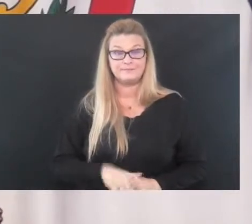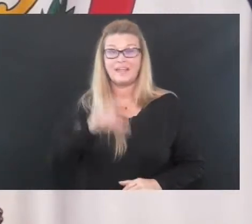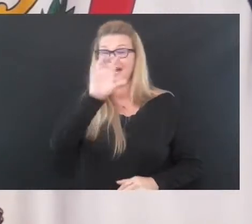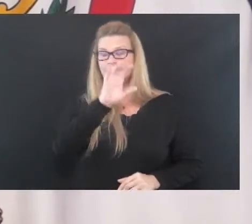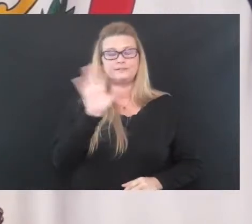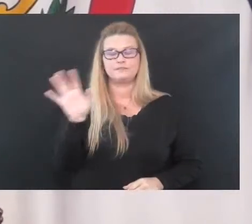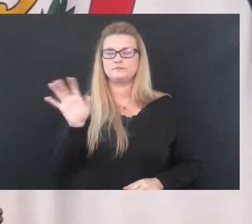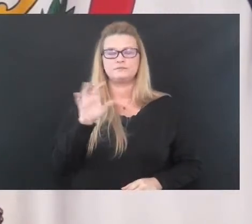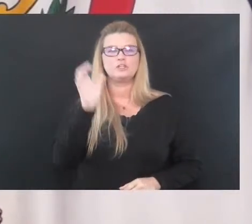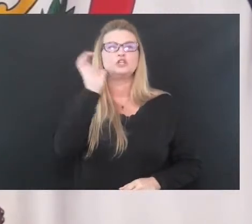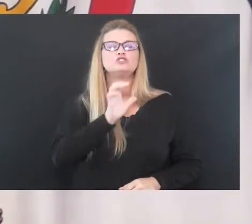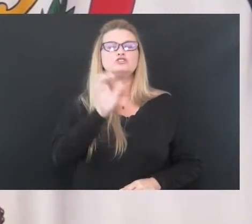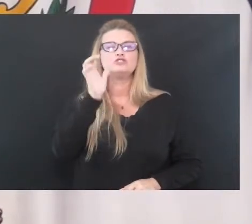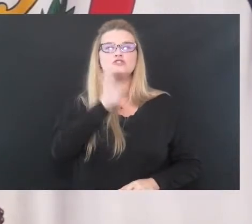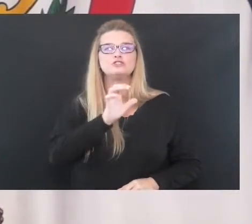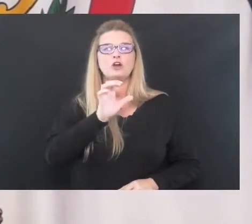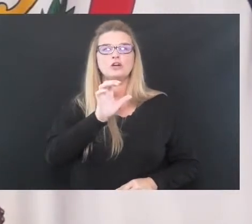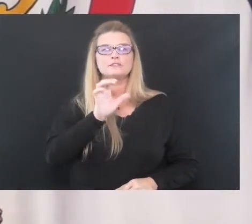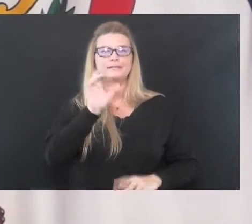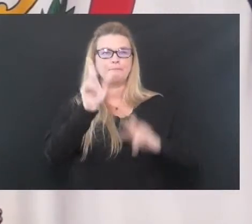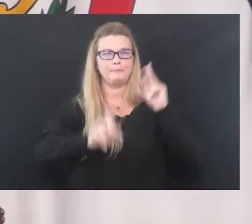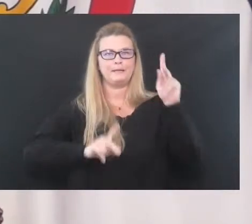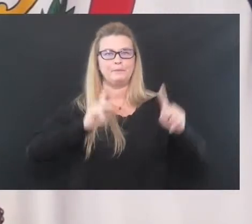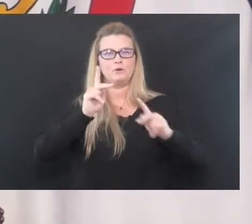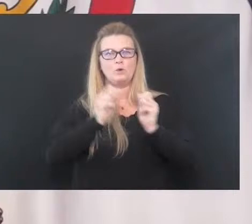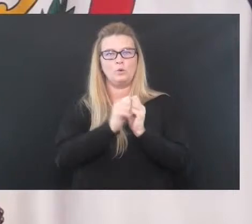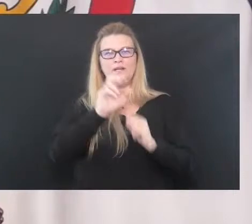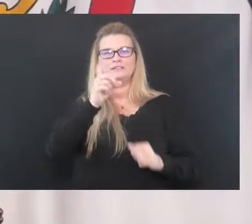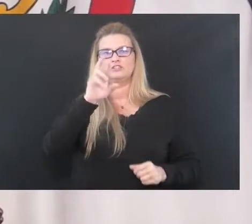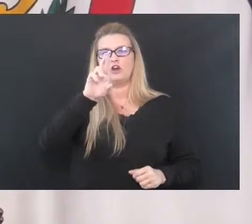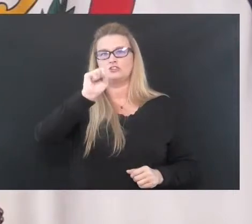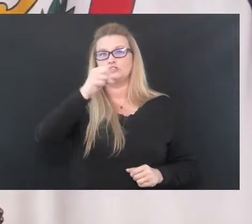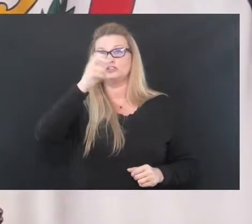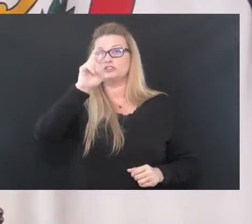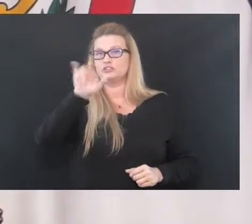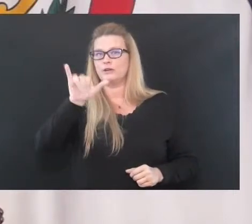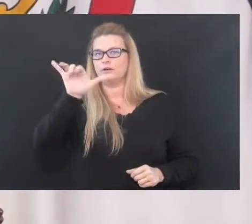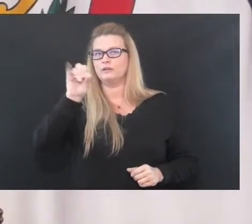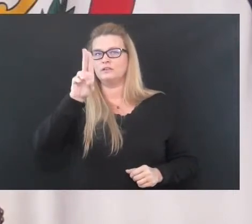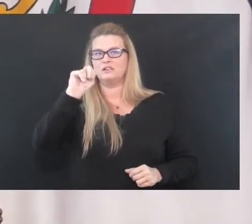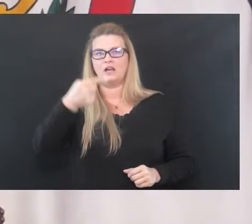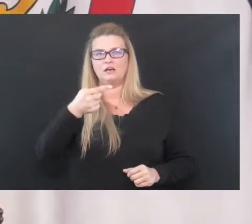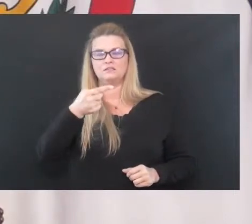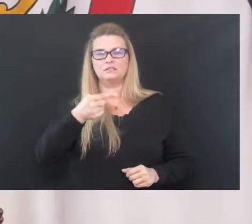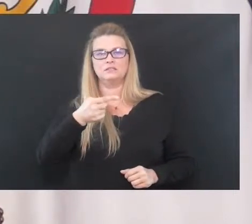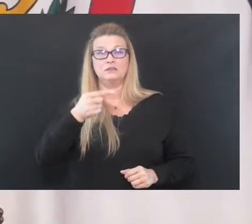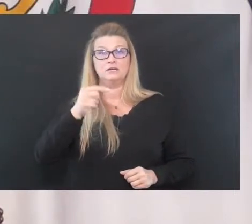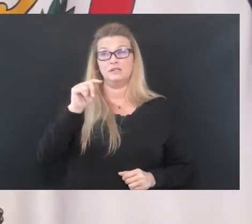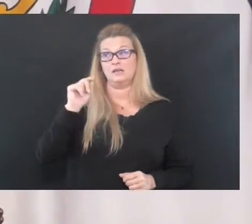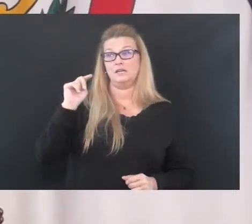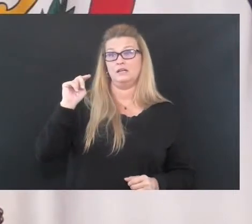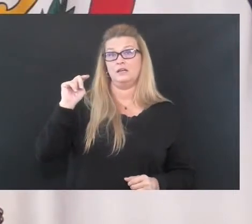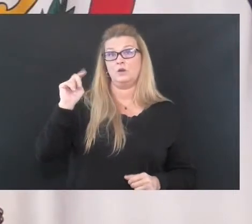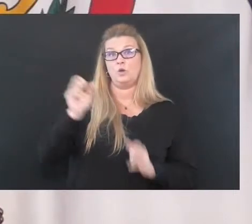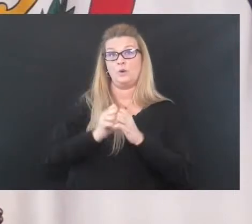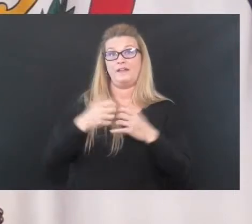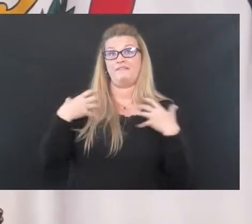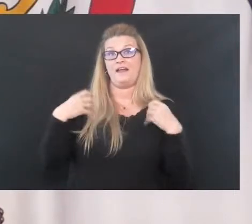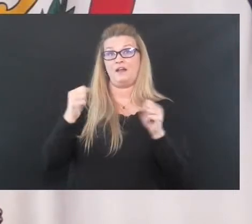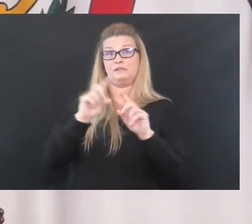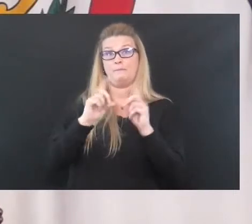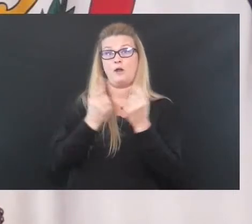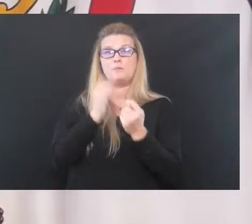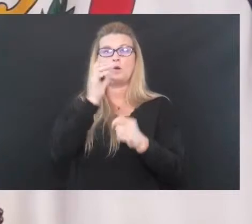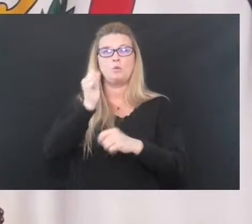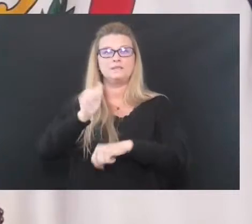SSA, no, the Charleston folks, with Dr. Sherry Young in the Charleston, the Kanawha Charleston Health Department is going to